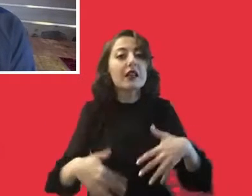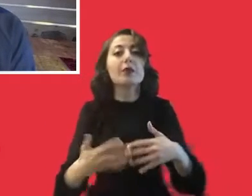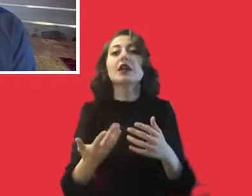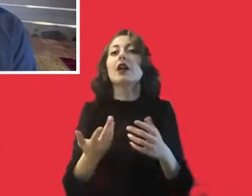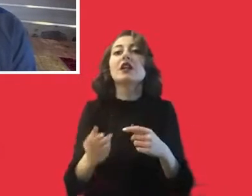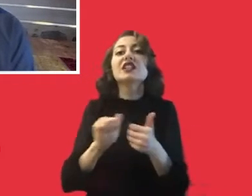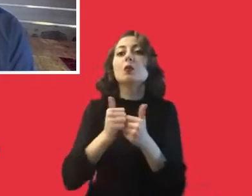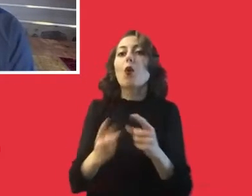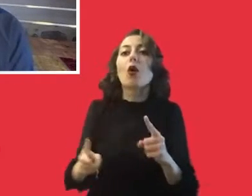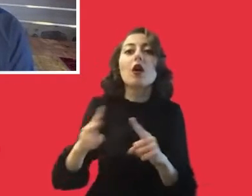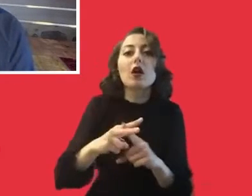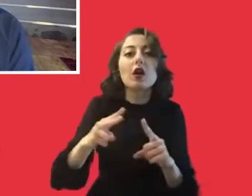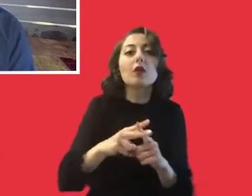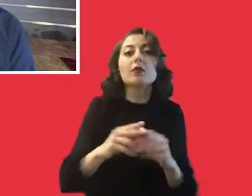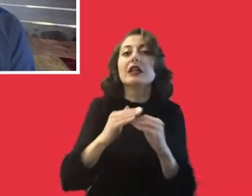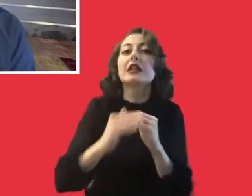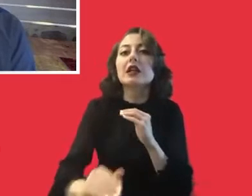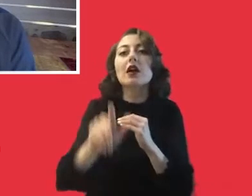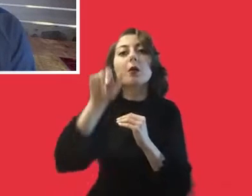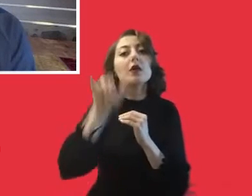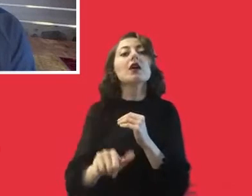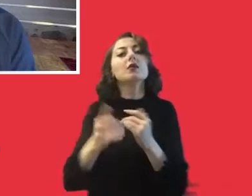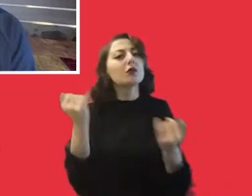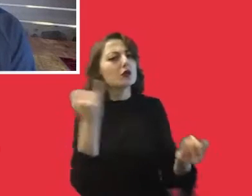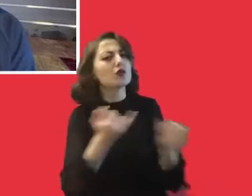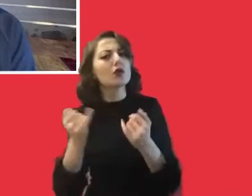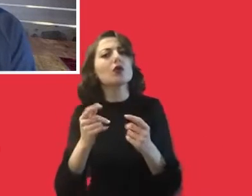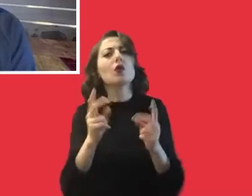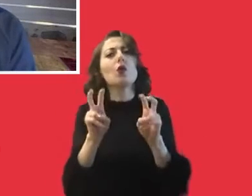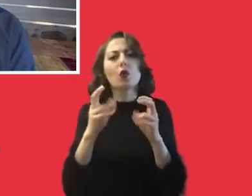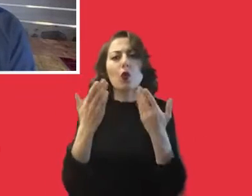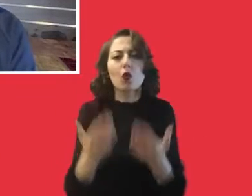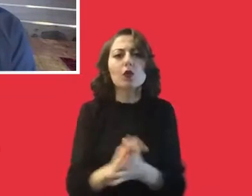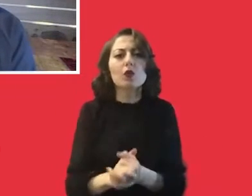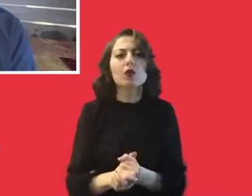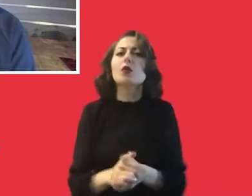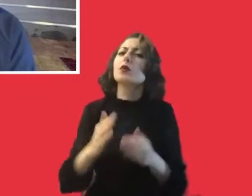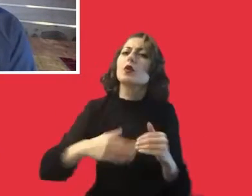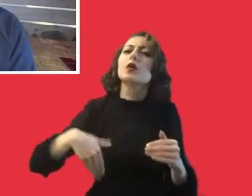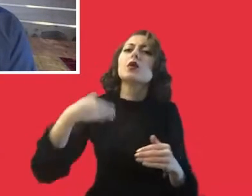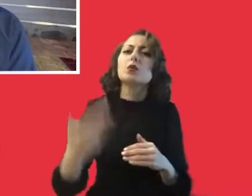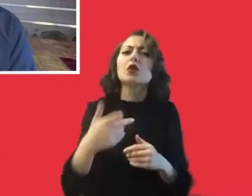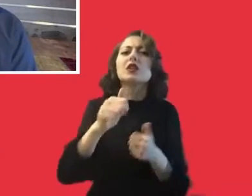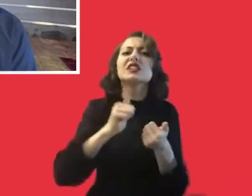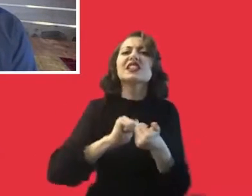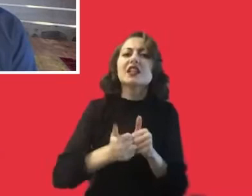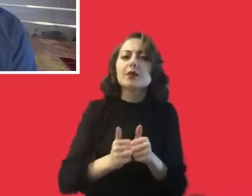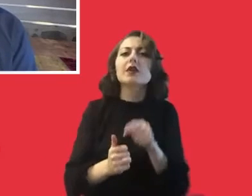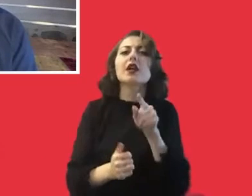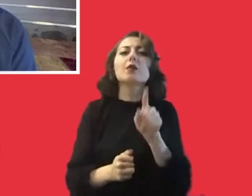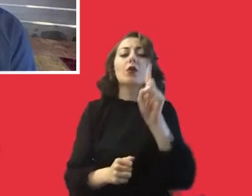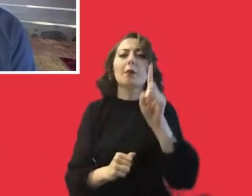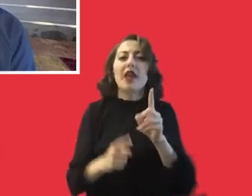disabled people and the participation of the disabled people to sports. And this is also an important issue. The other thing is